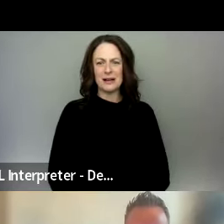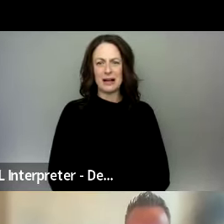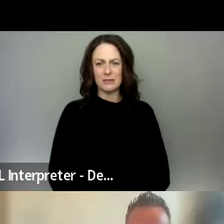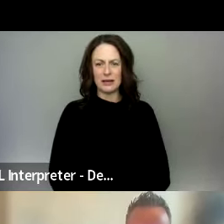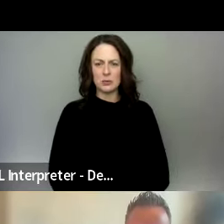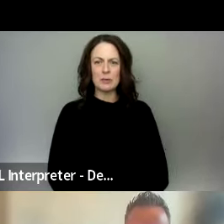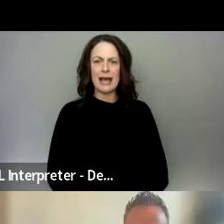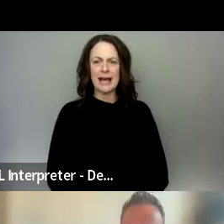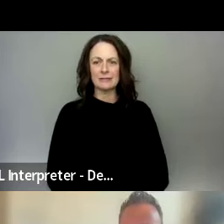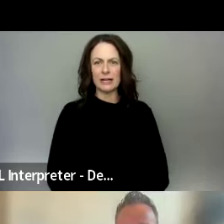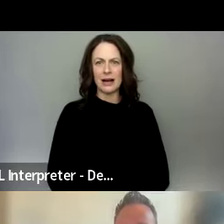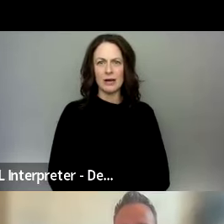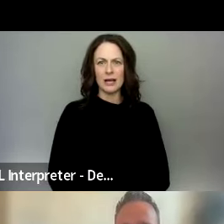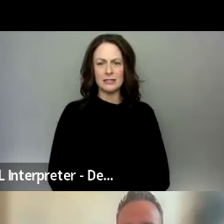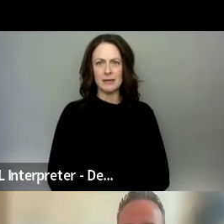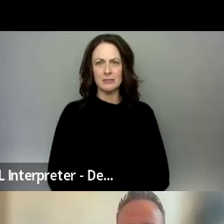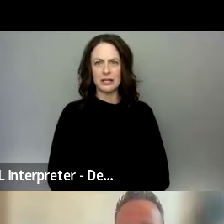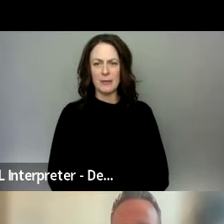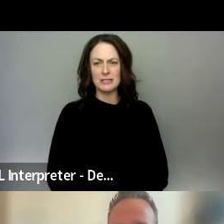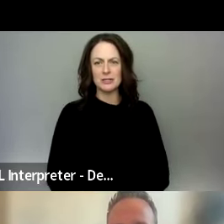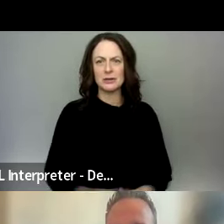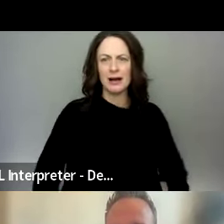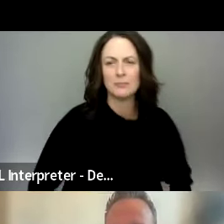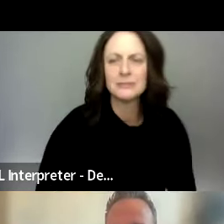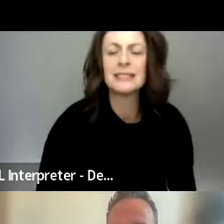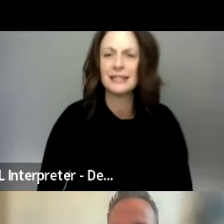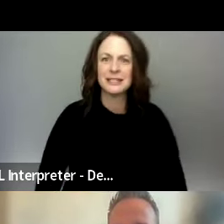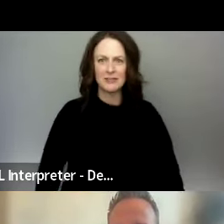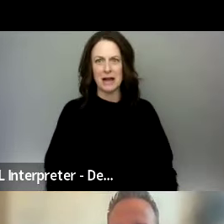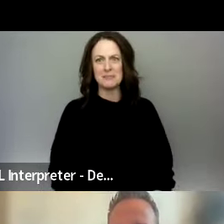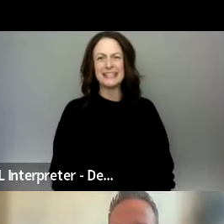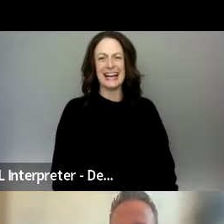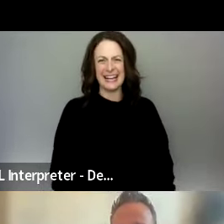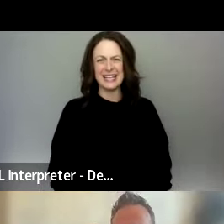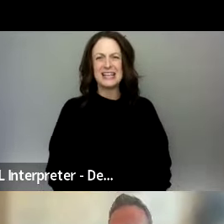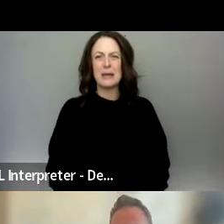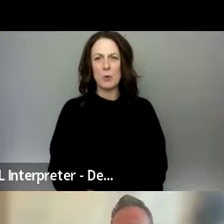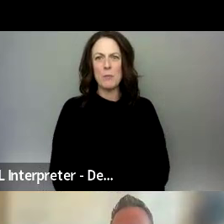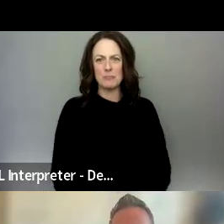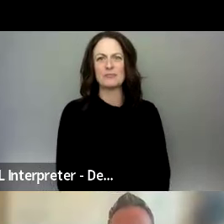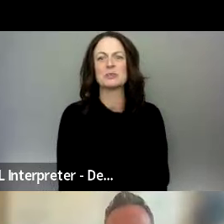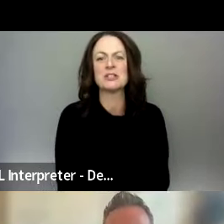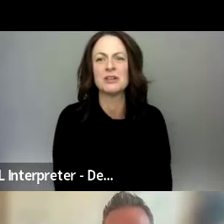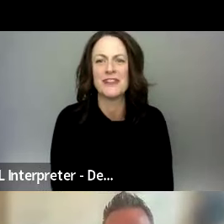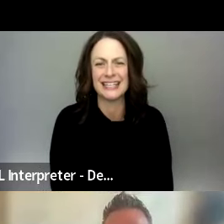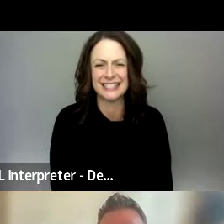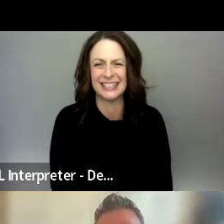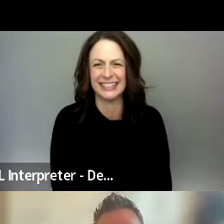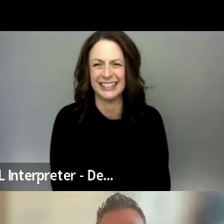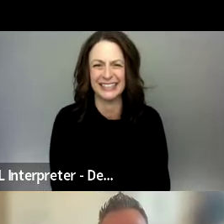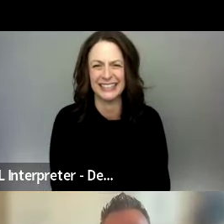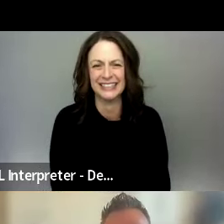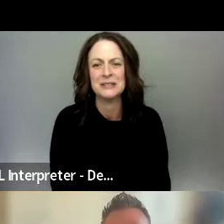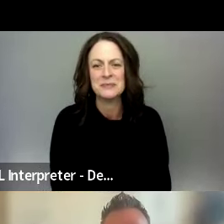Yep, I've got to switch my hat right now and come into CNCF time. Yep, whoop, switch it really